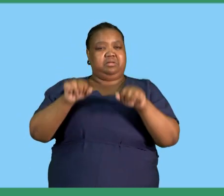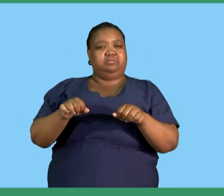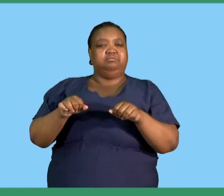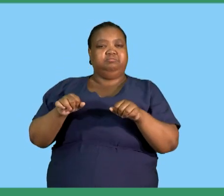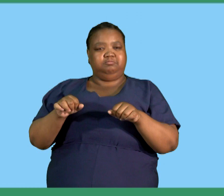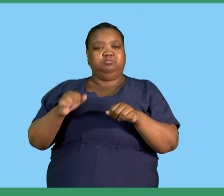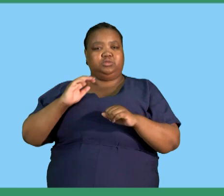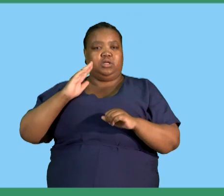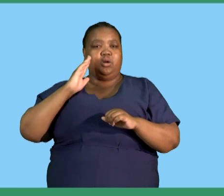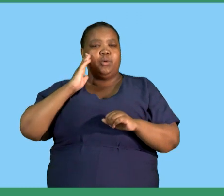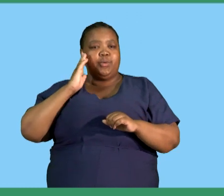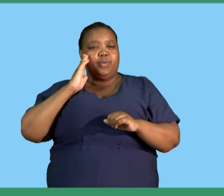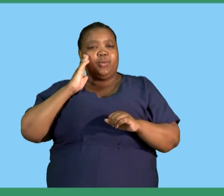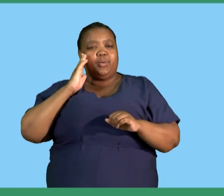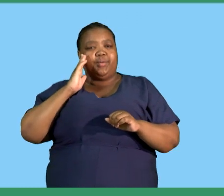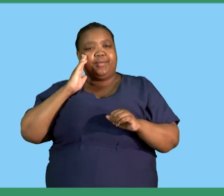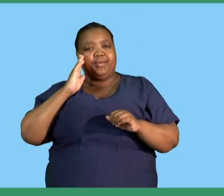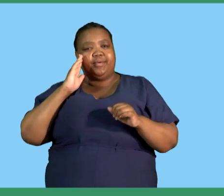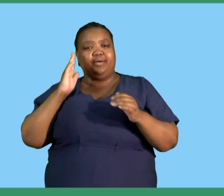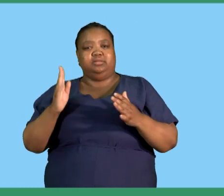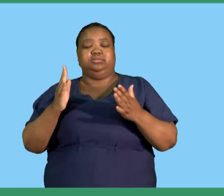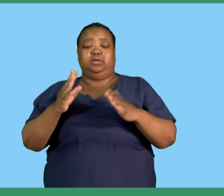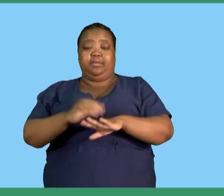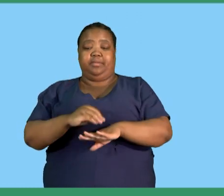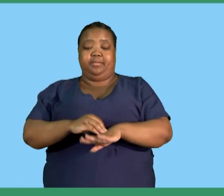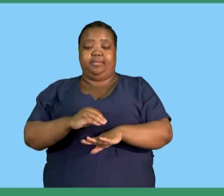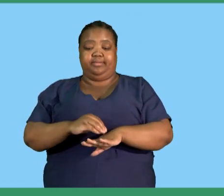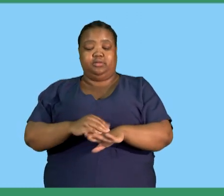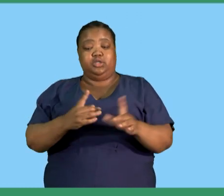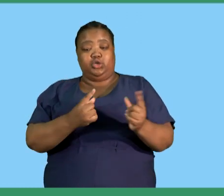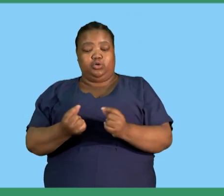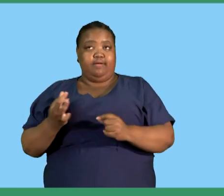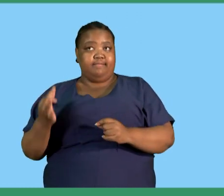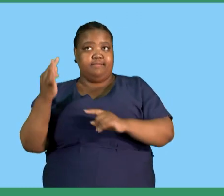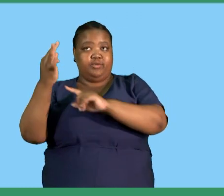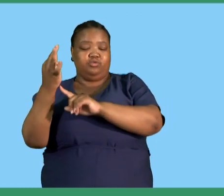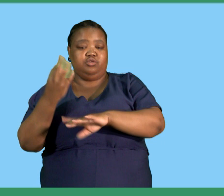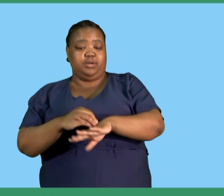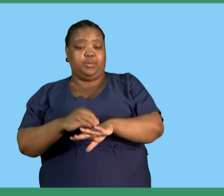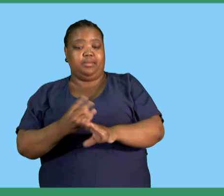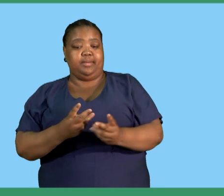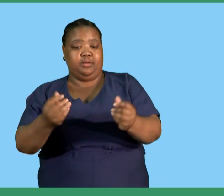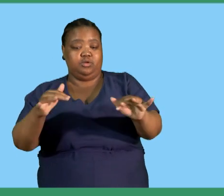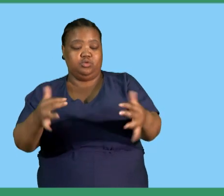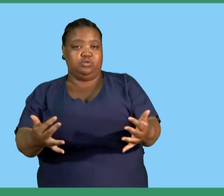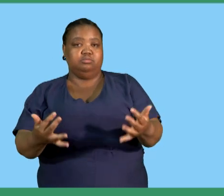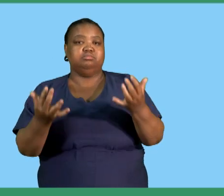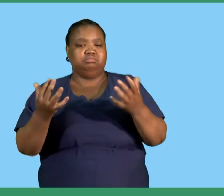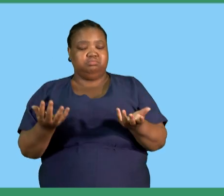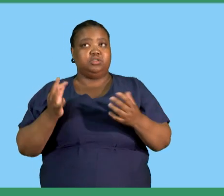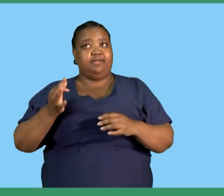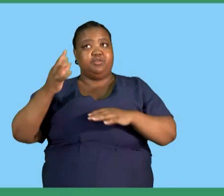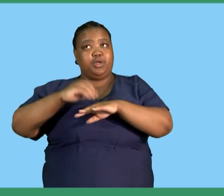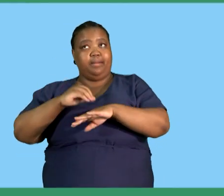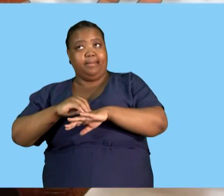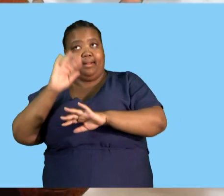should there be any problems, then we must recognize and reformulate the problem for improved solutions in the future. So you must not be scared